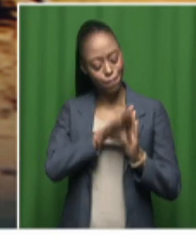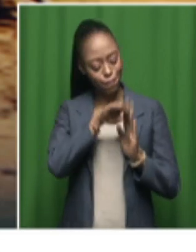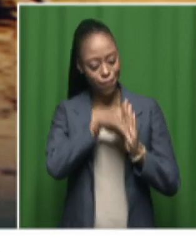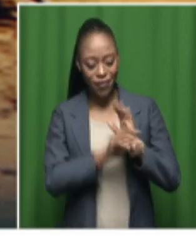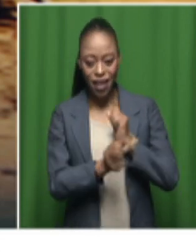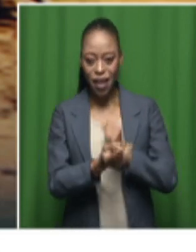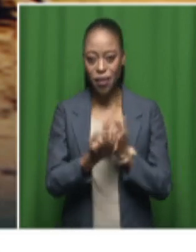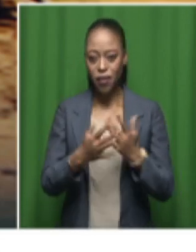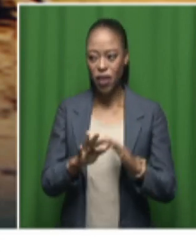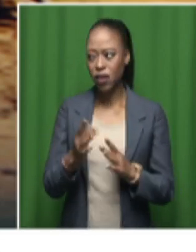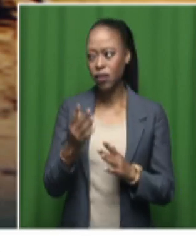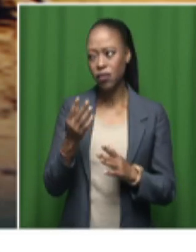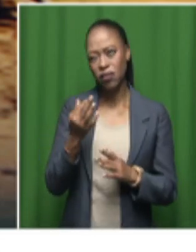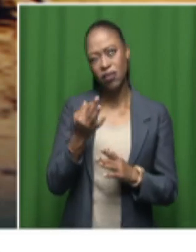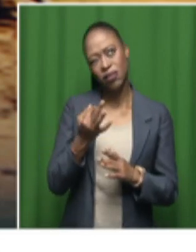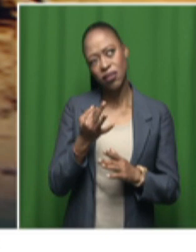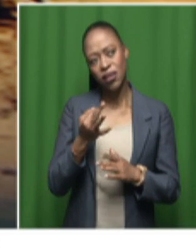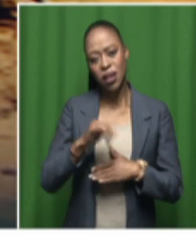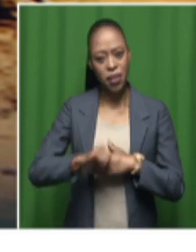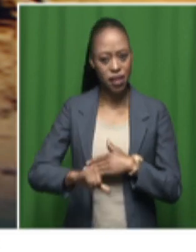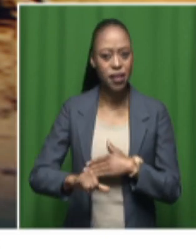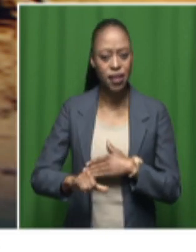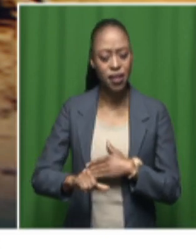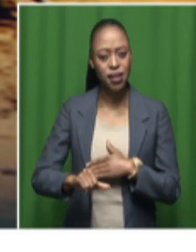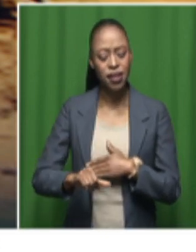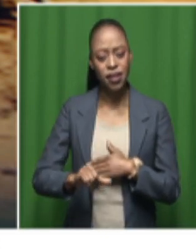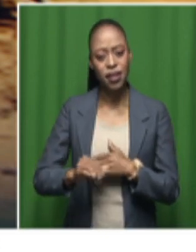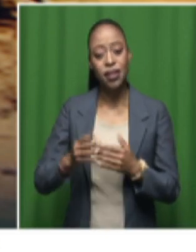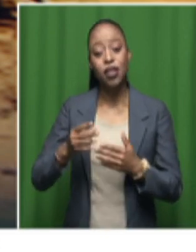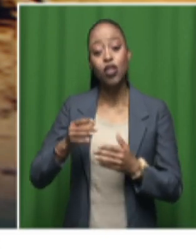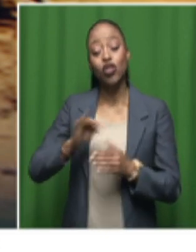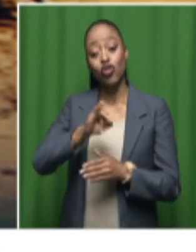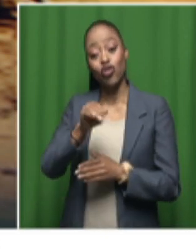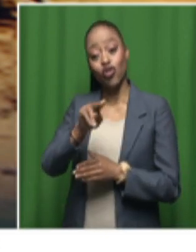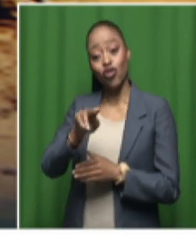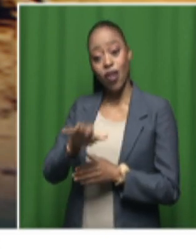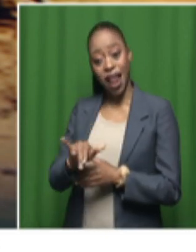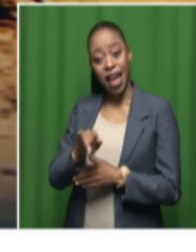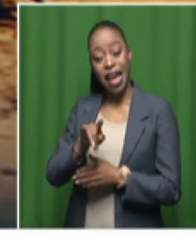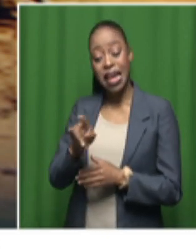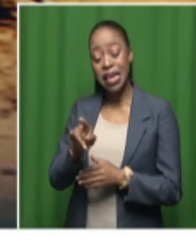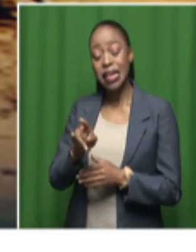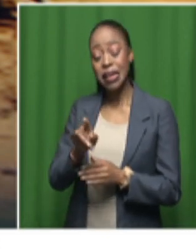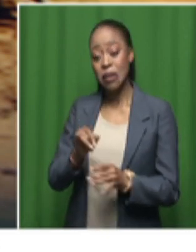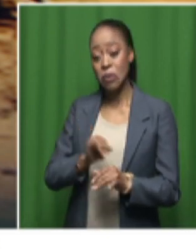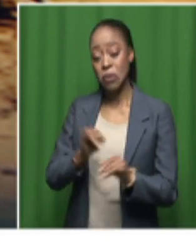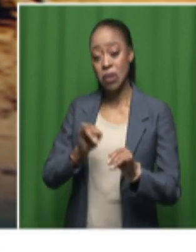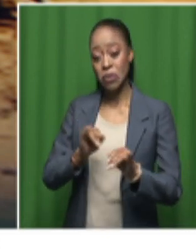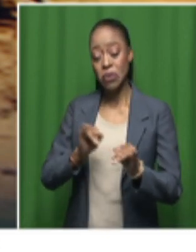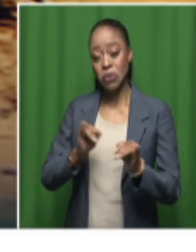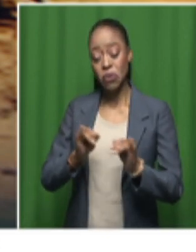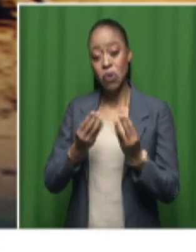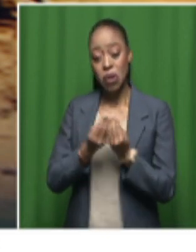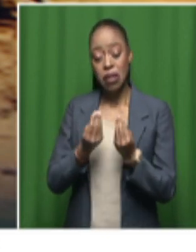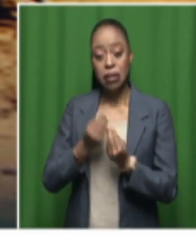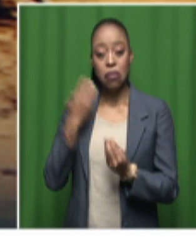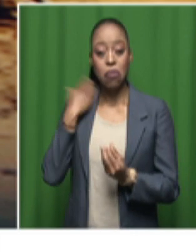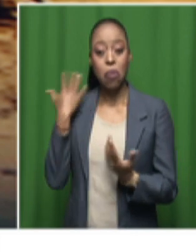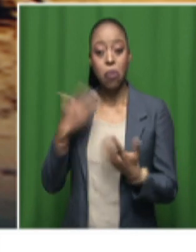increase in the past 3 successive months, with the month of July delivering the sharpest inflation rate increase